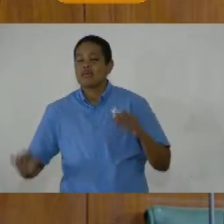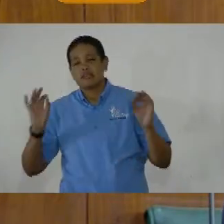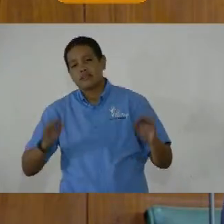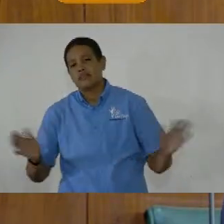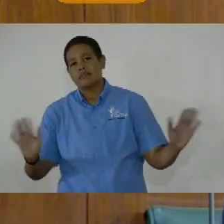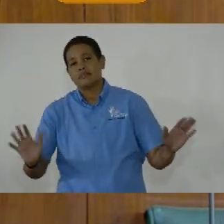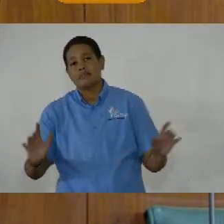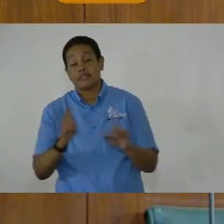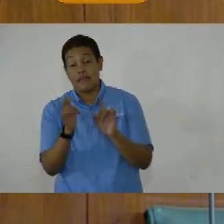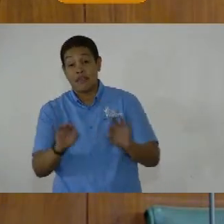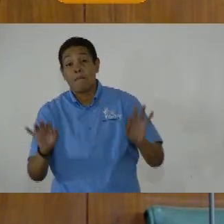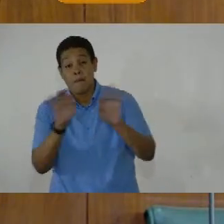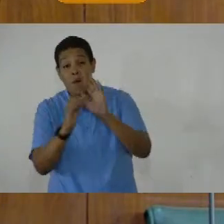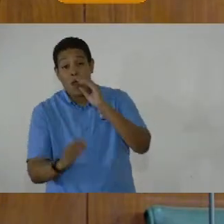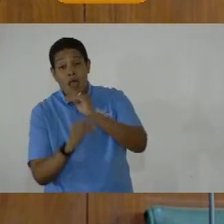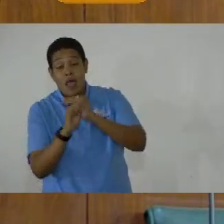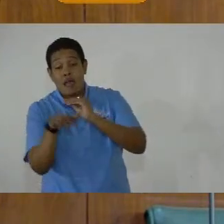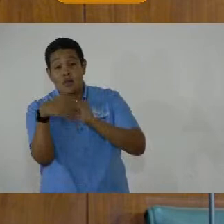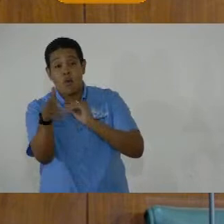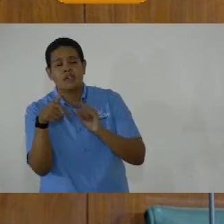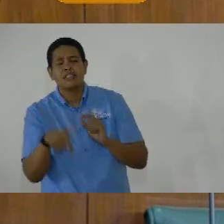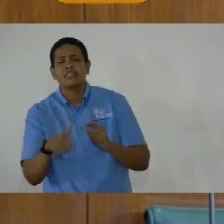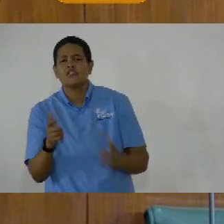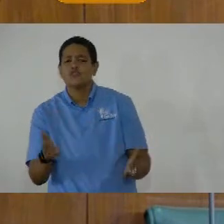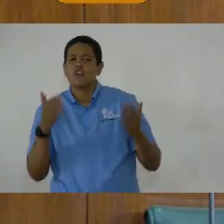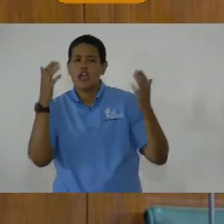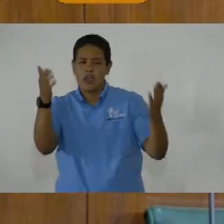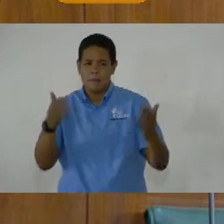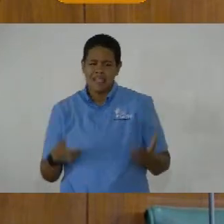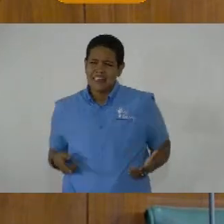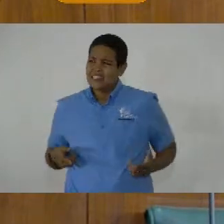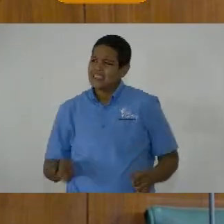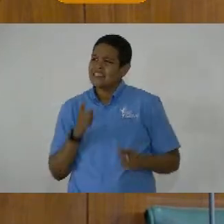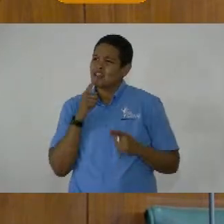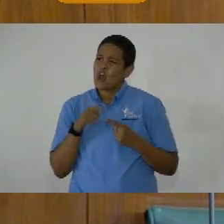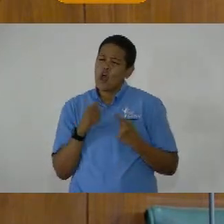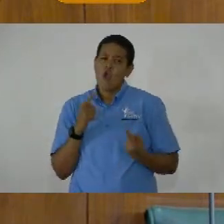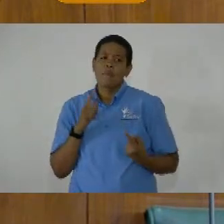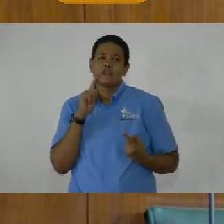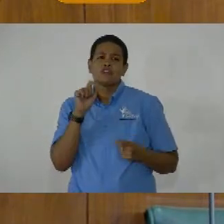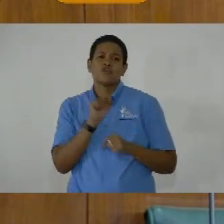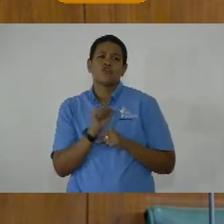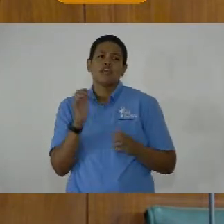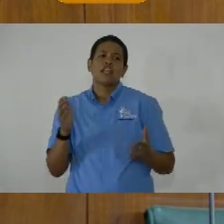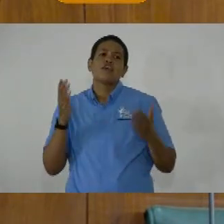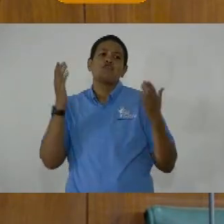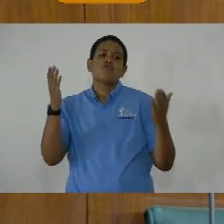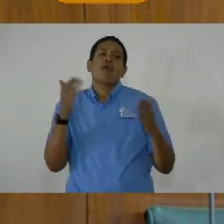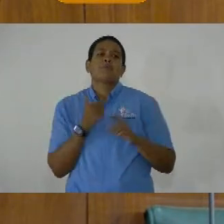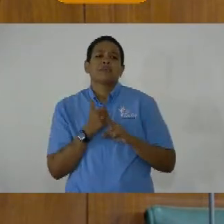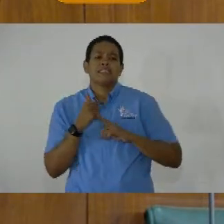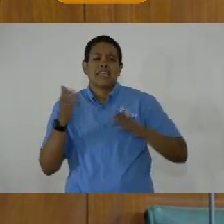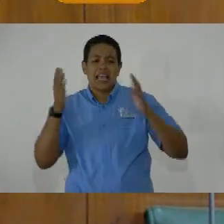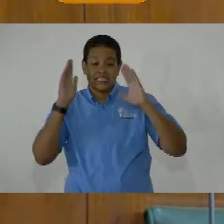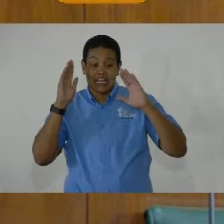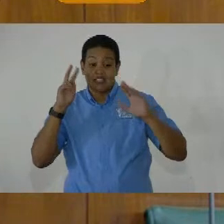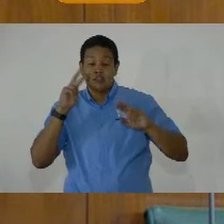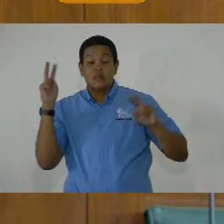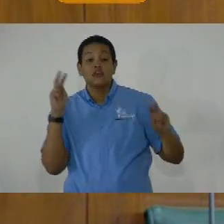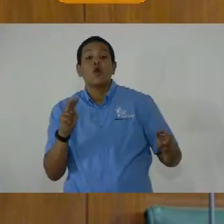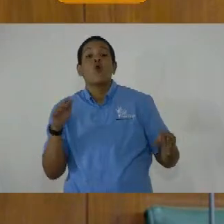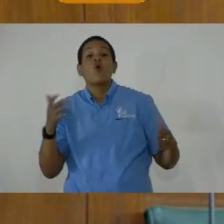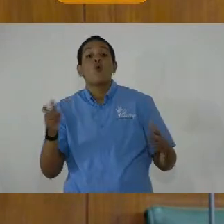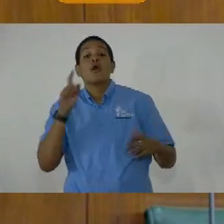Importantly, Madam Speaker, this recommendation, the opposition recommend that attention be paid